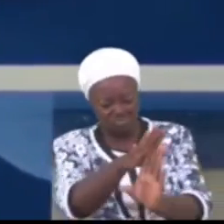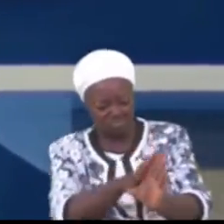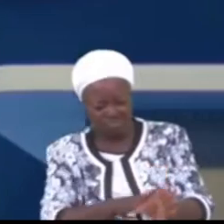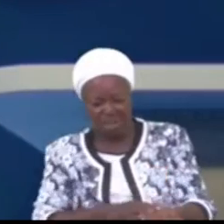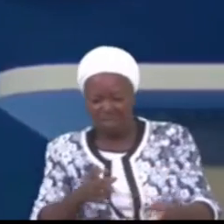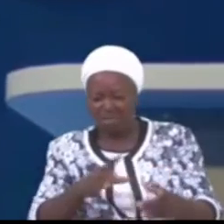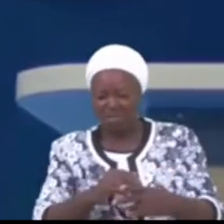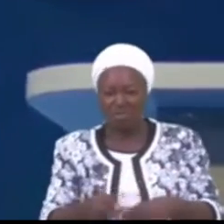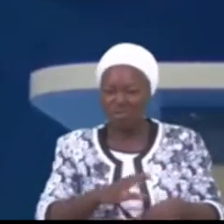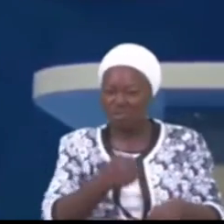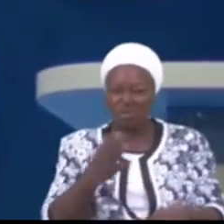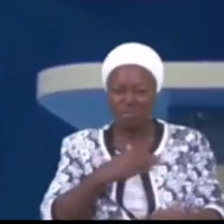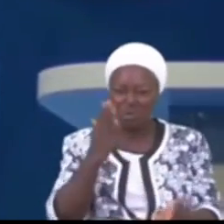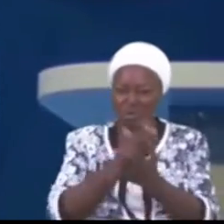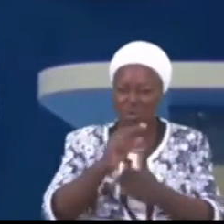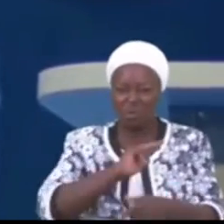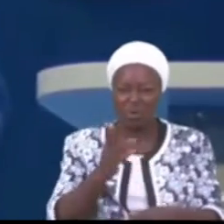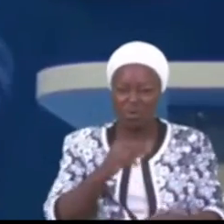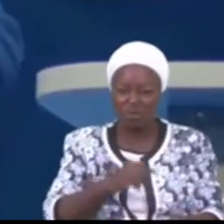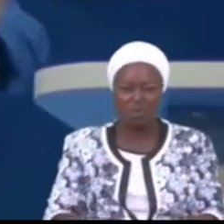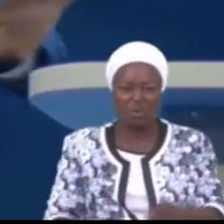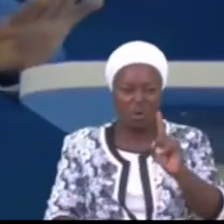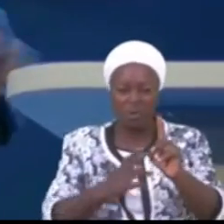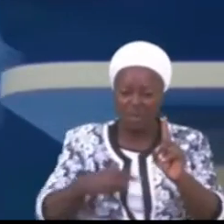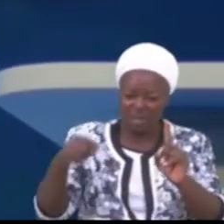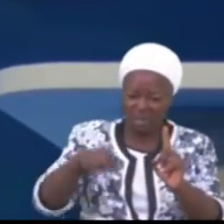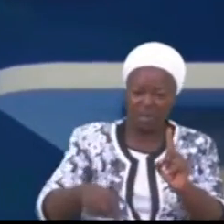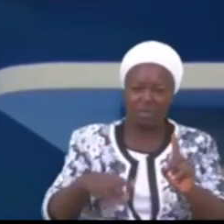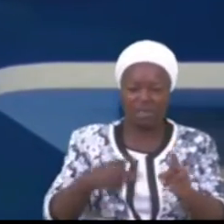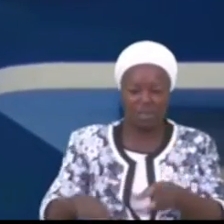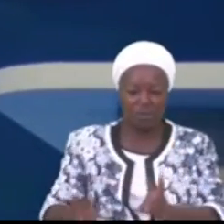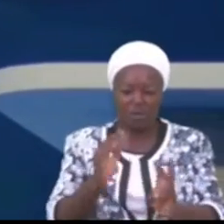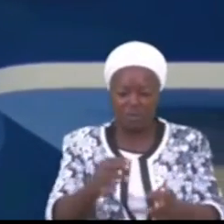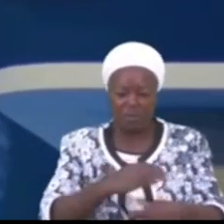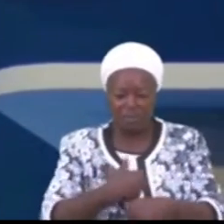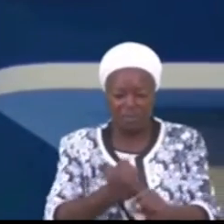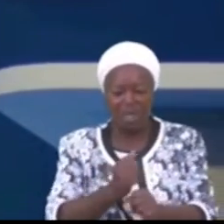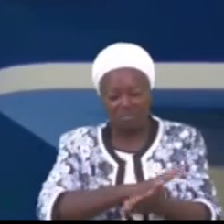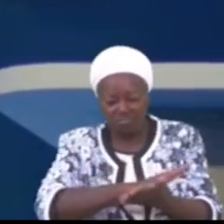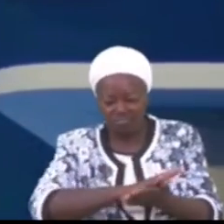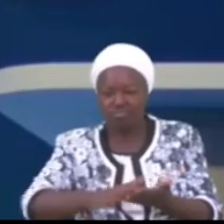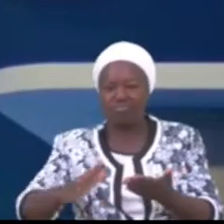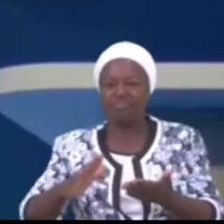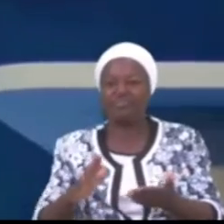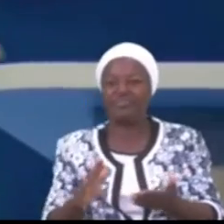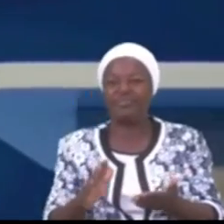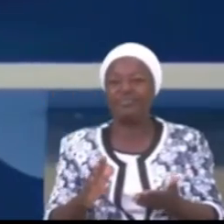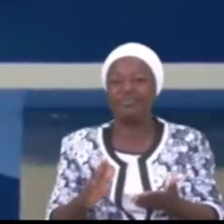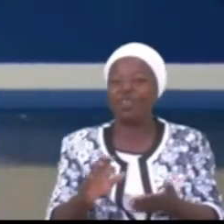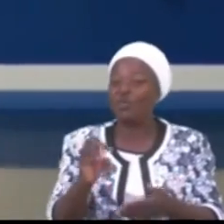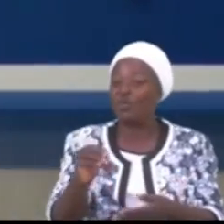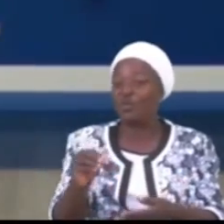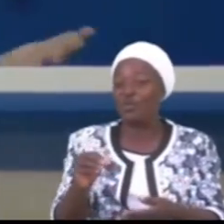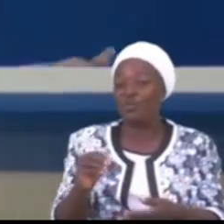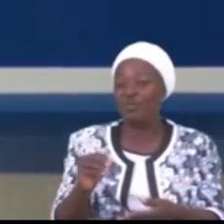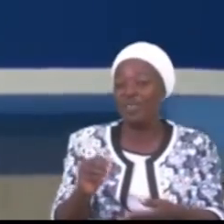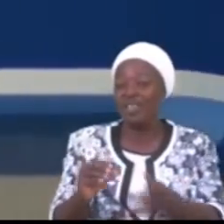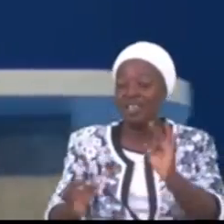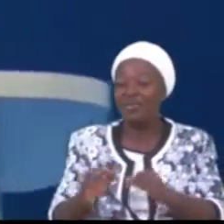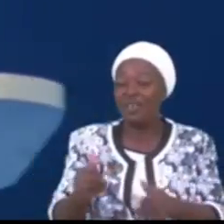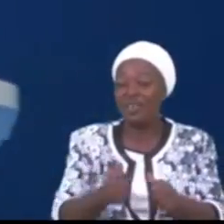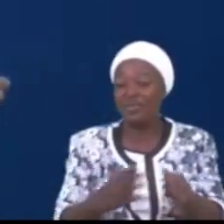There will be no up and down. The way will be made smooth. So, if everything